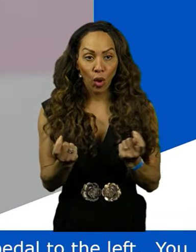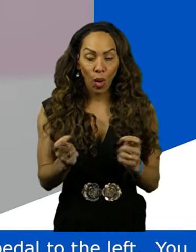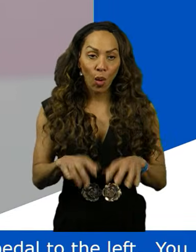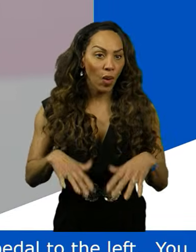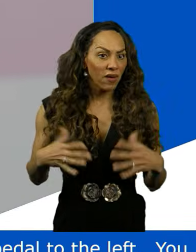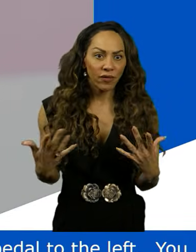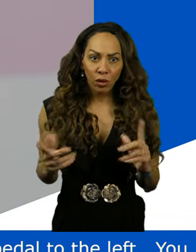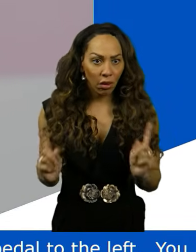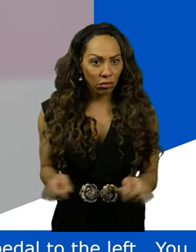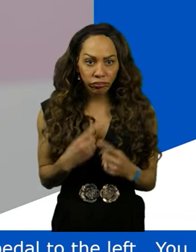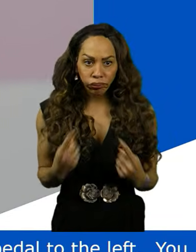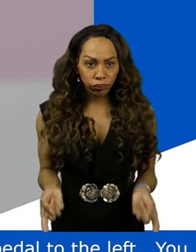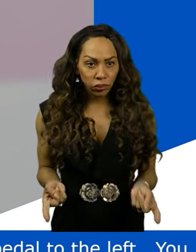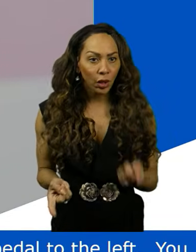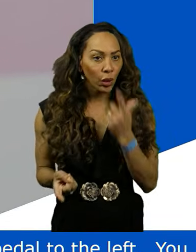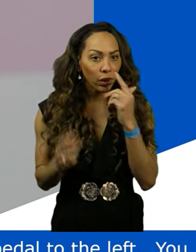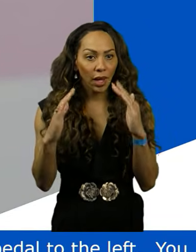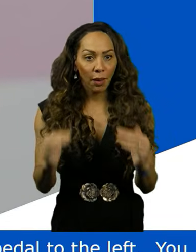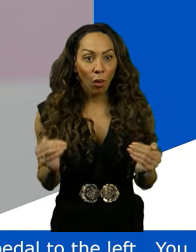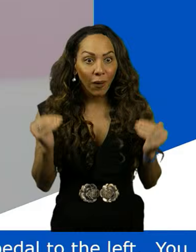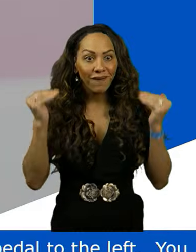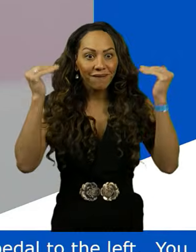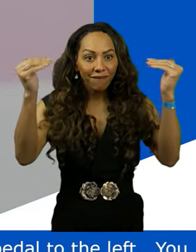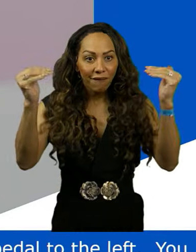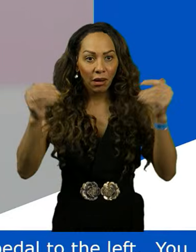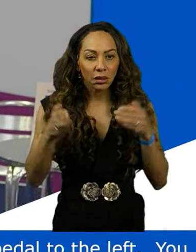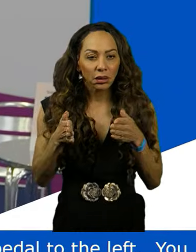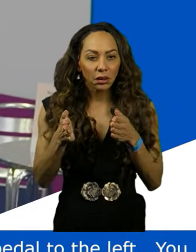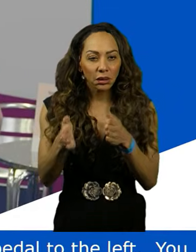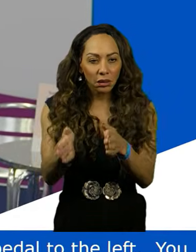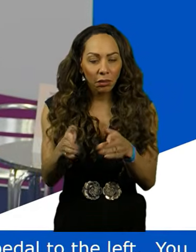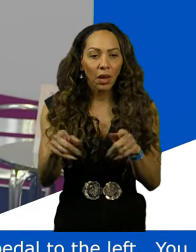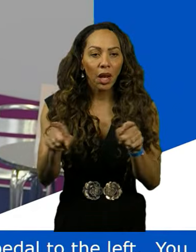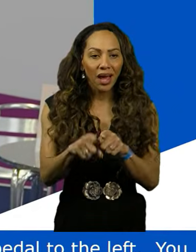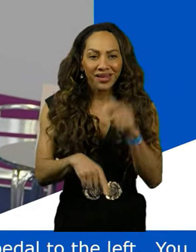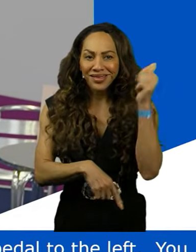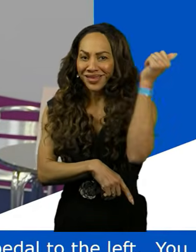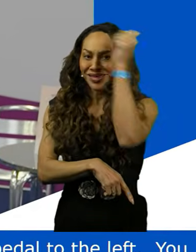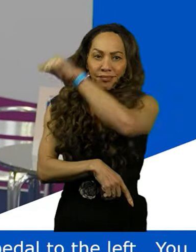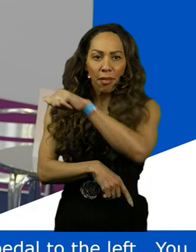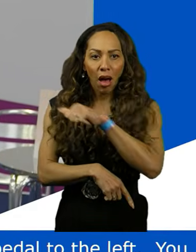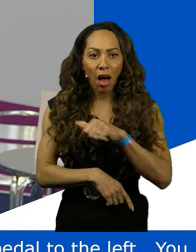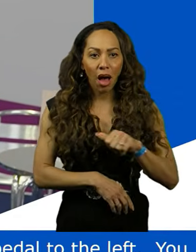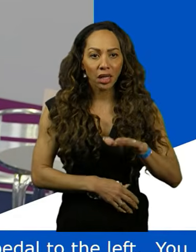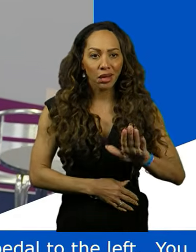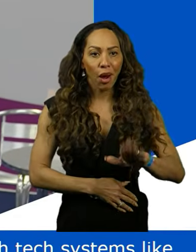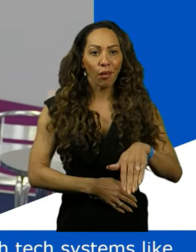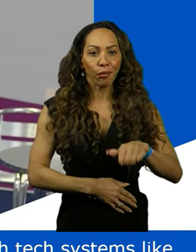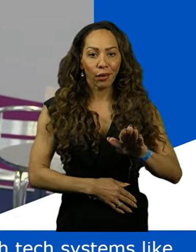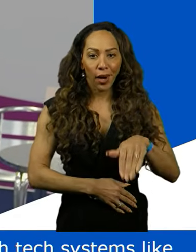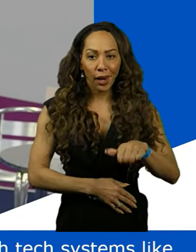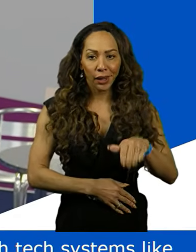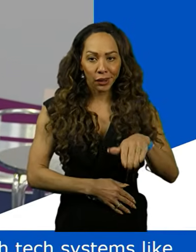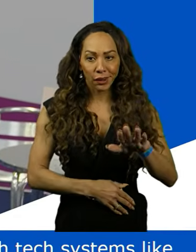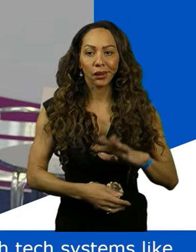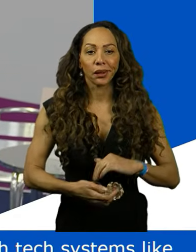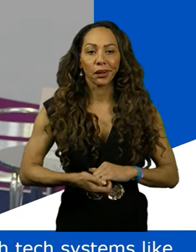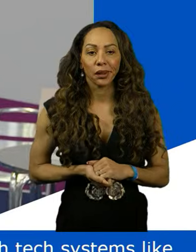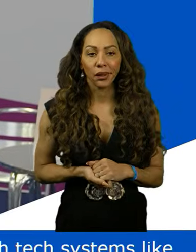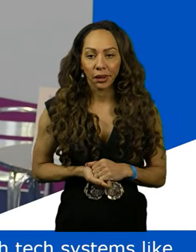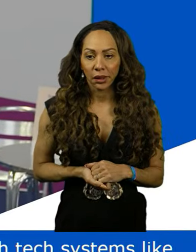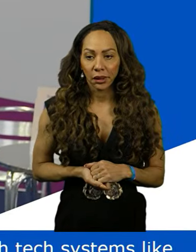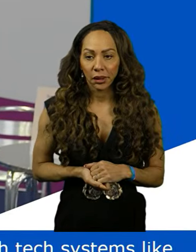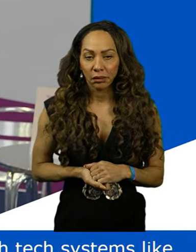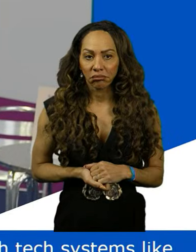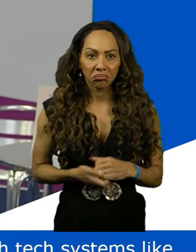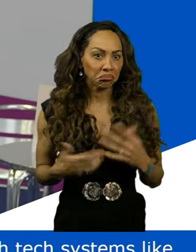more high-tech systems like our smart brake, electronic gas brake system. If you can't steer